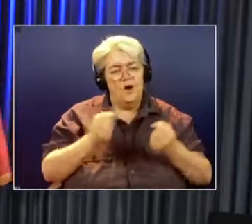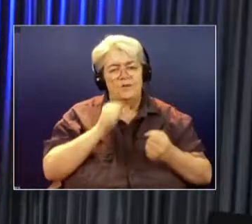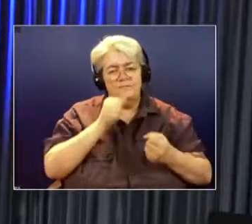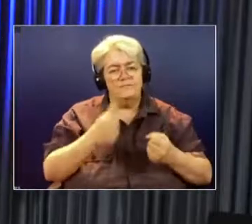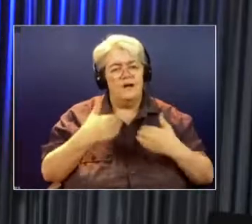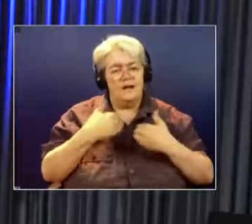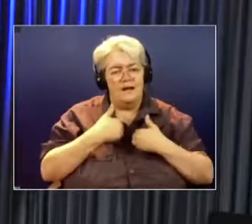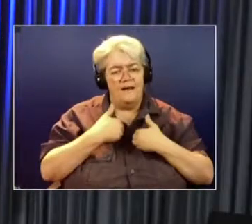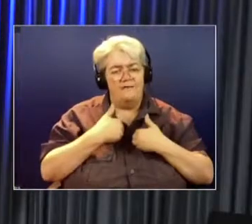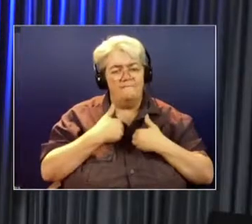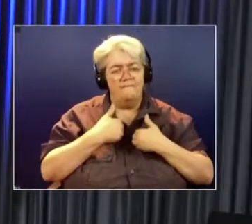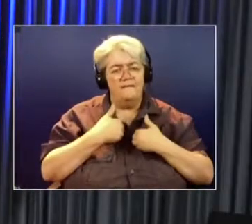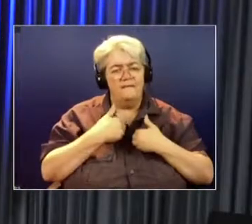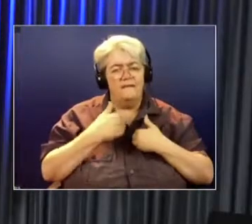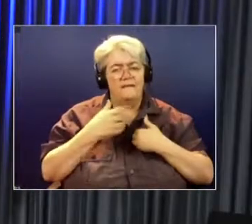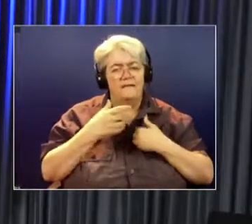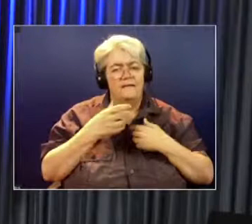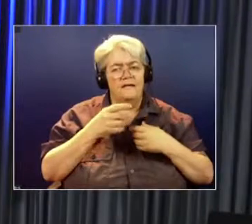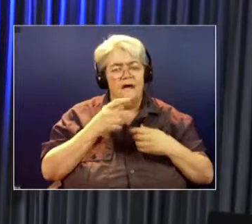the flag.